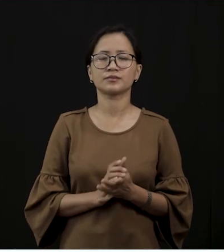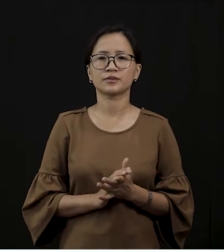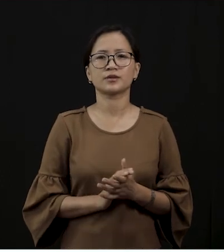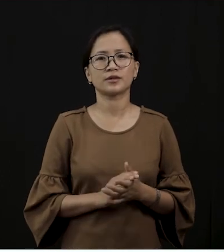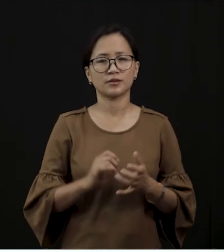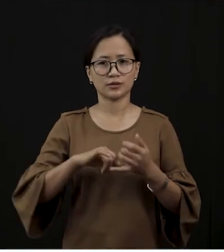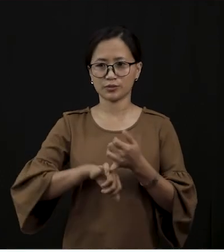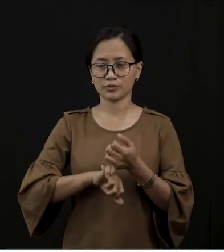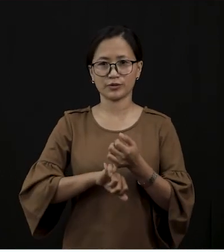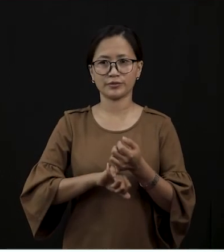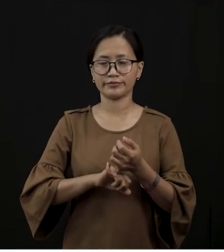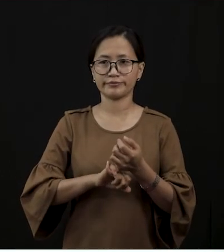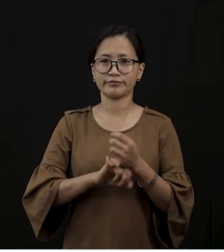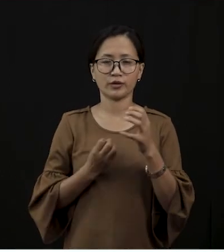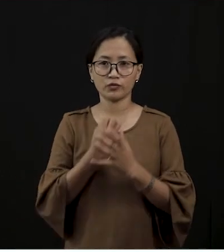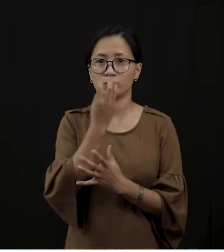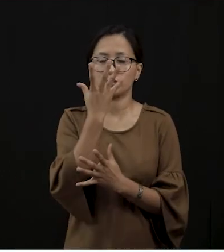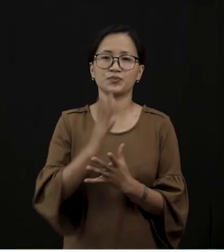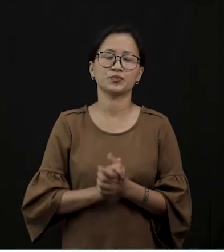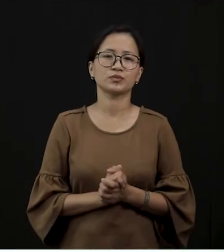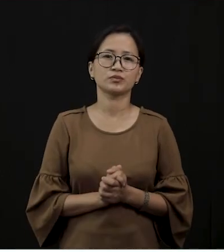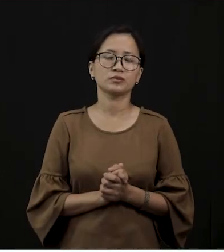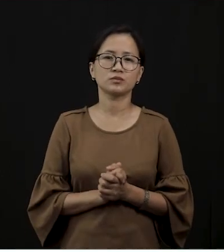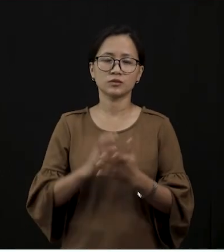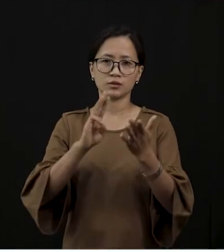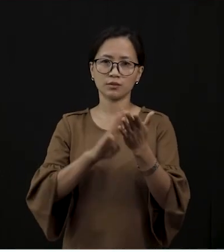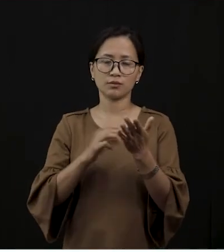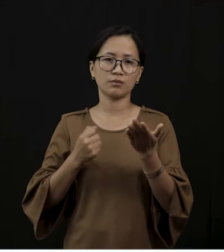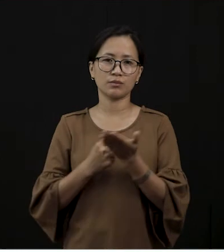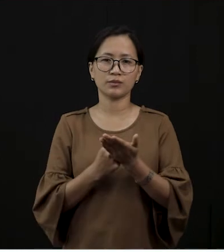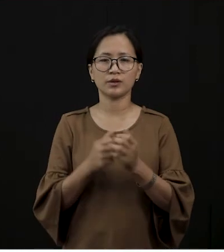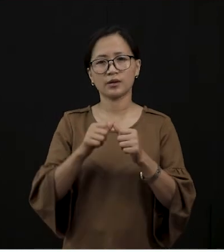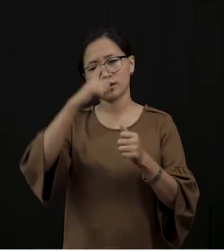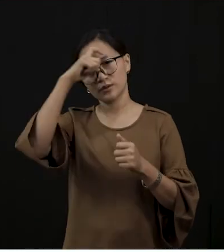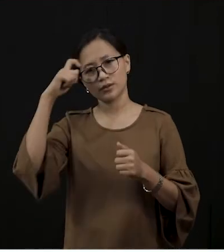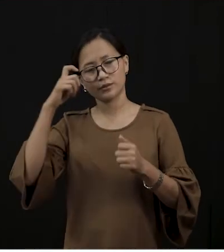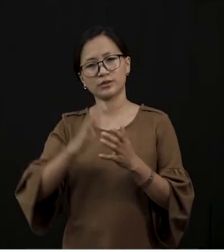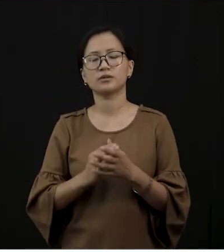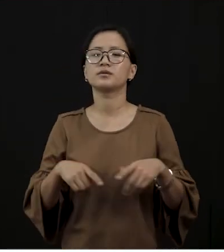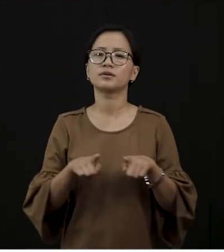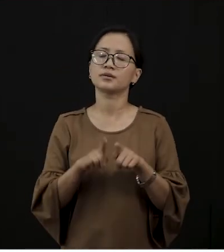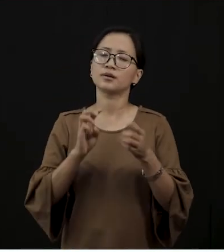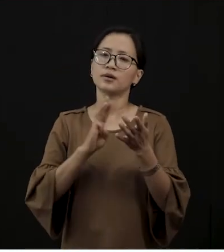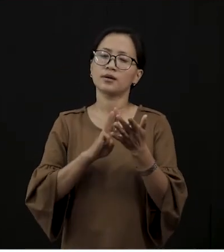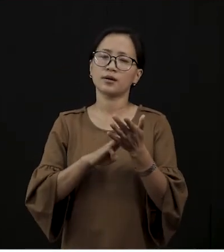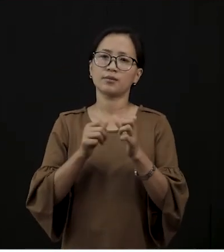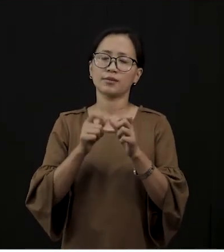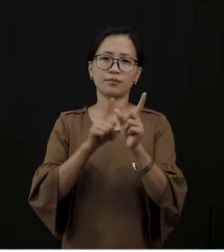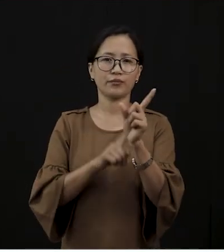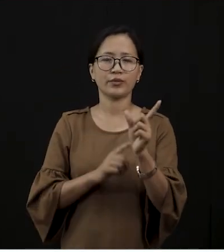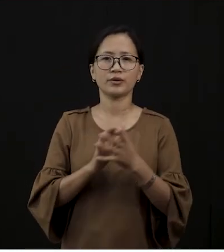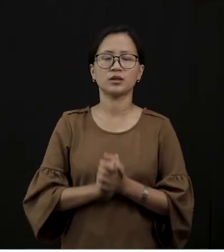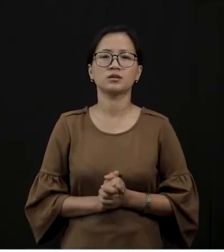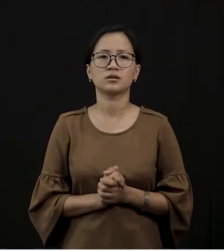spring season. Spring season. Spring is in the month of March, April and May. March, April